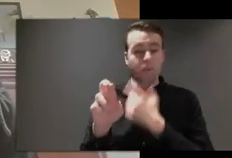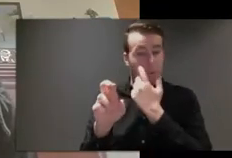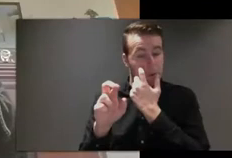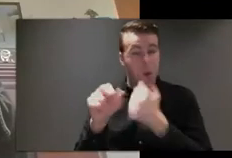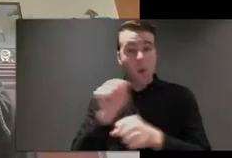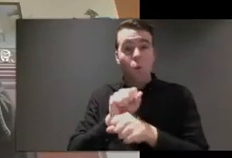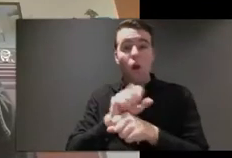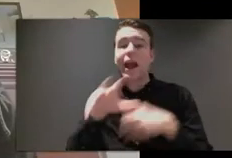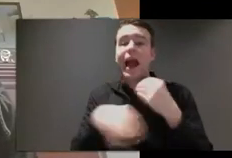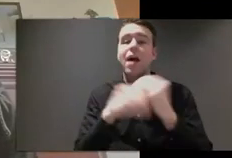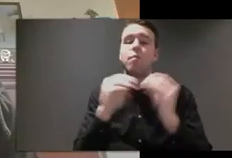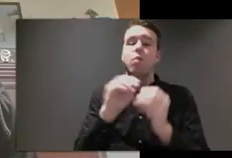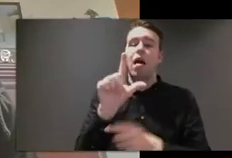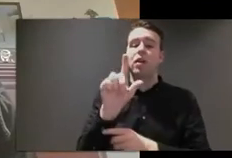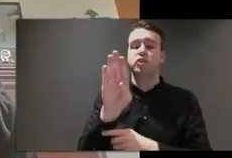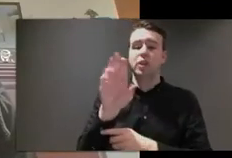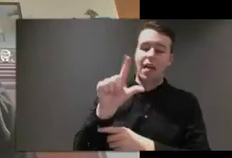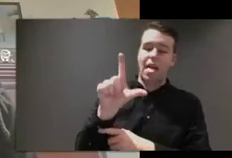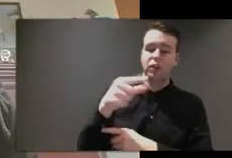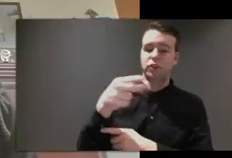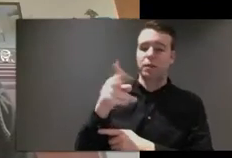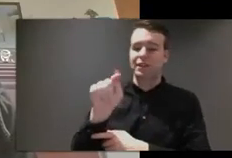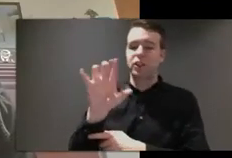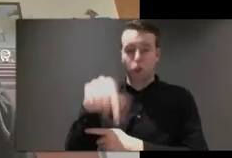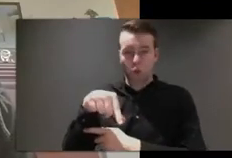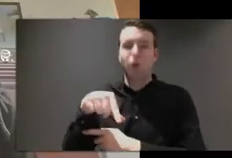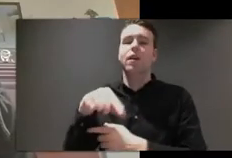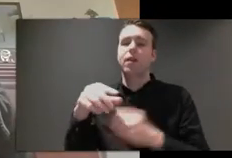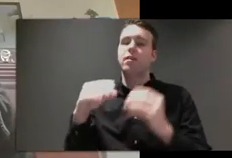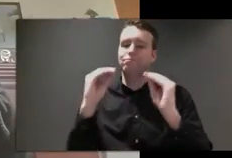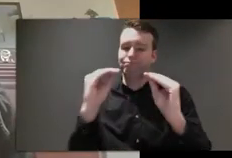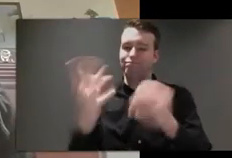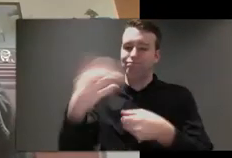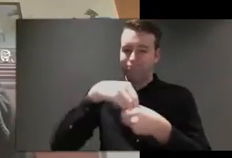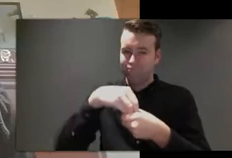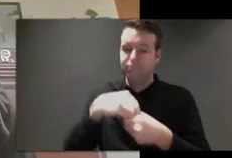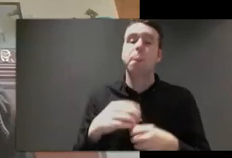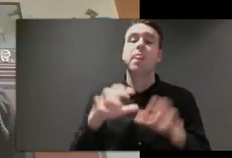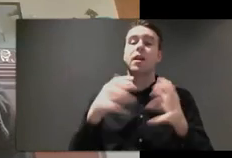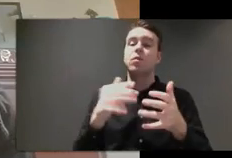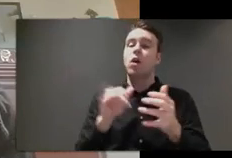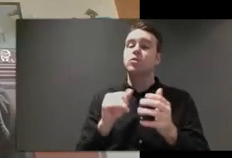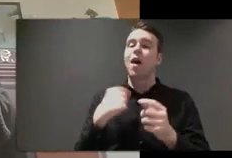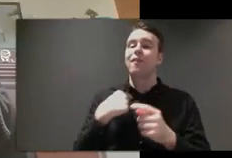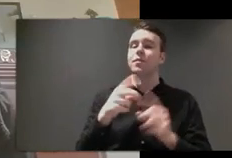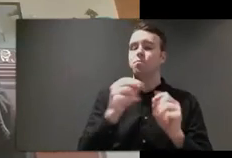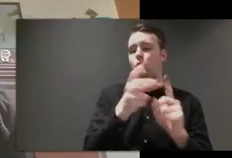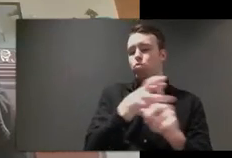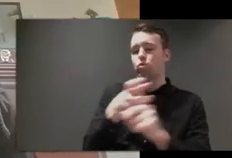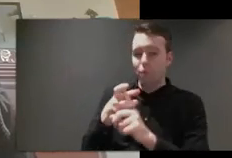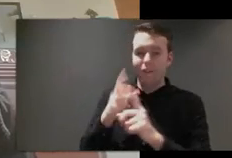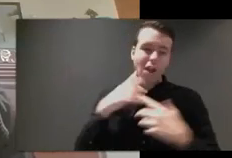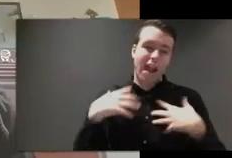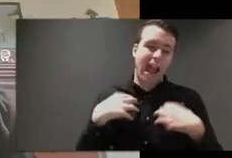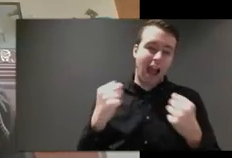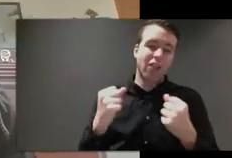towards adding more LGBTQ representation into the curriculum. The group is also creating surveys for recruitment, one for health